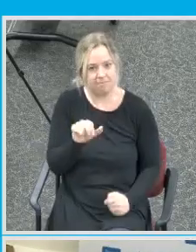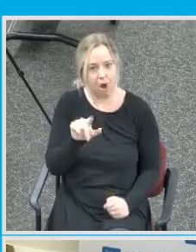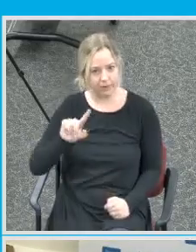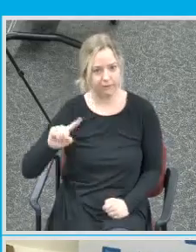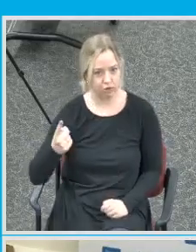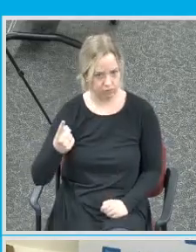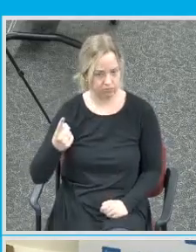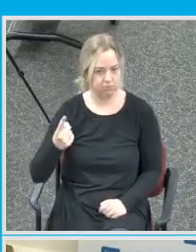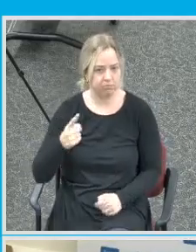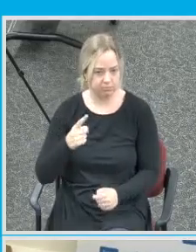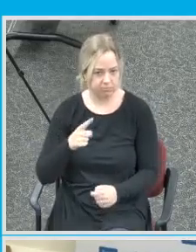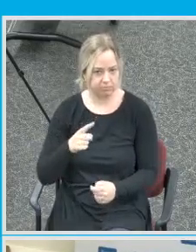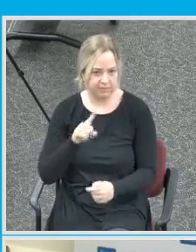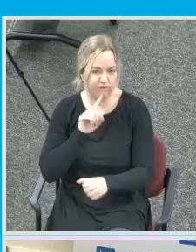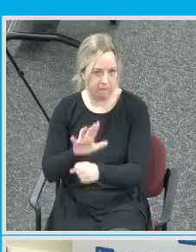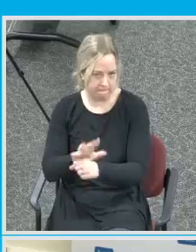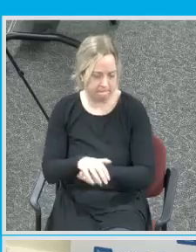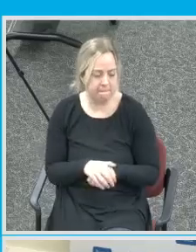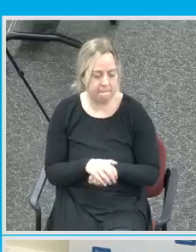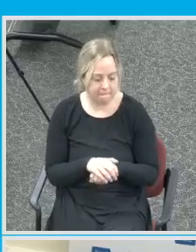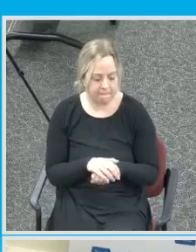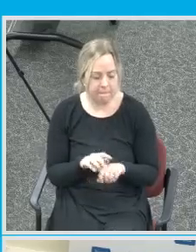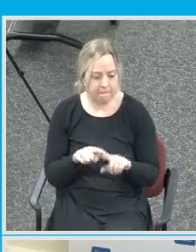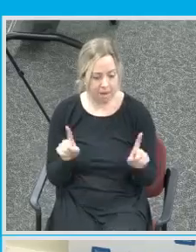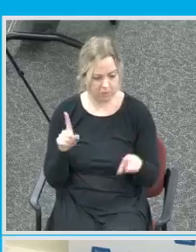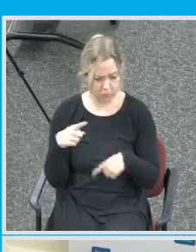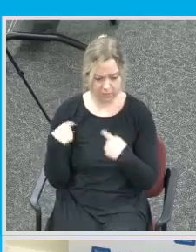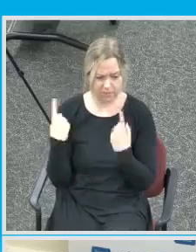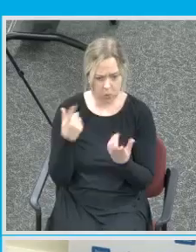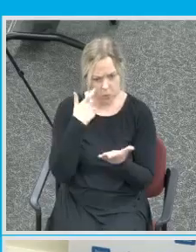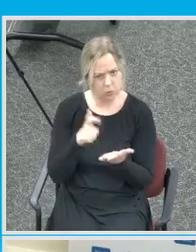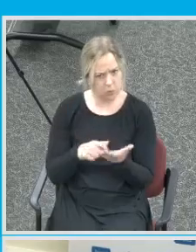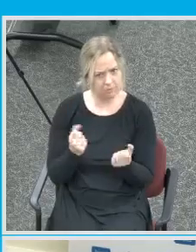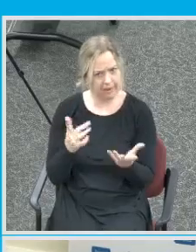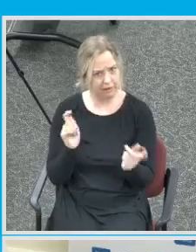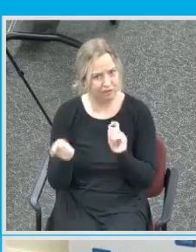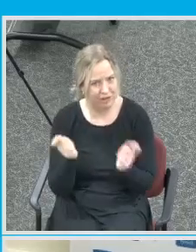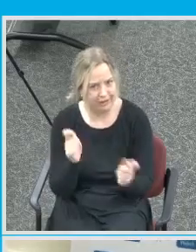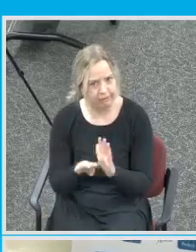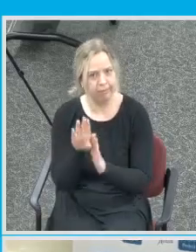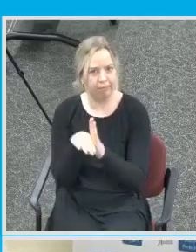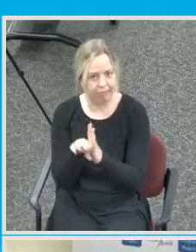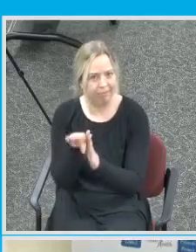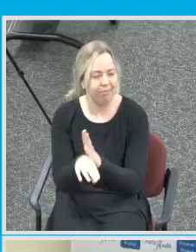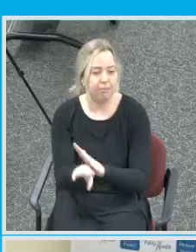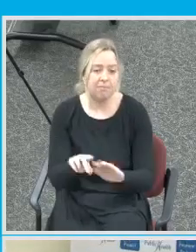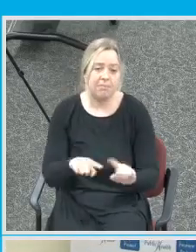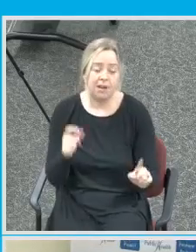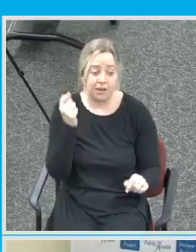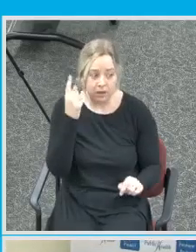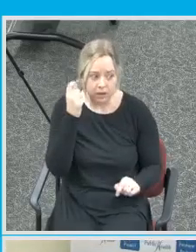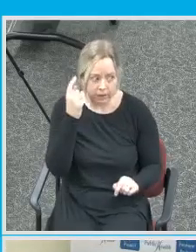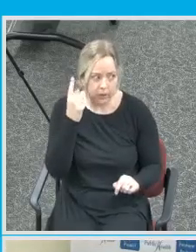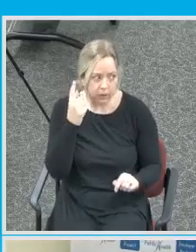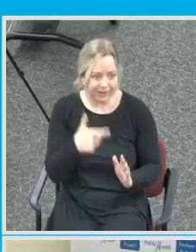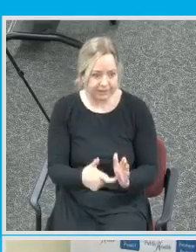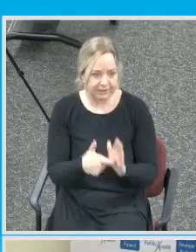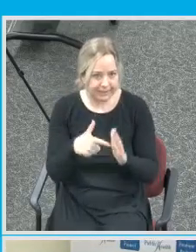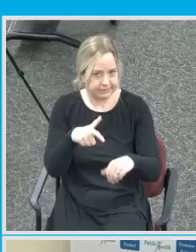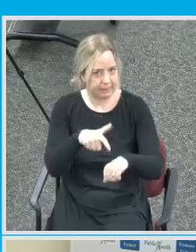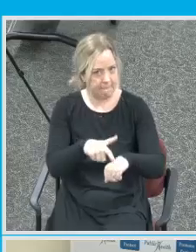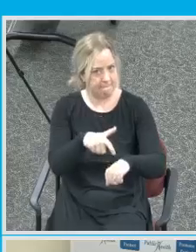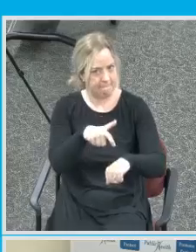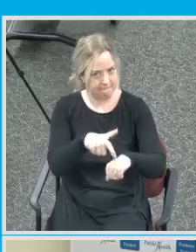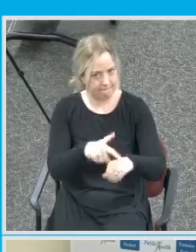lot since then, not only in our county, but across the state. So because it takes time for